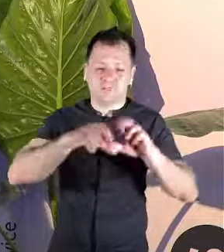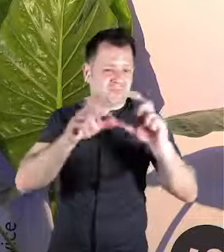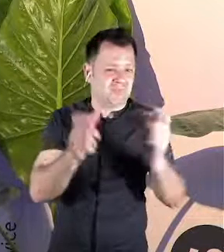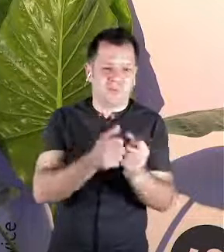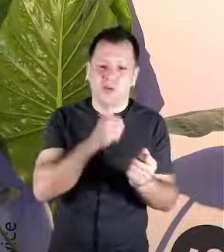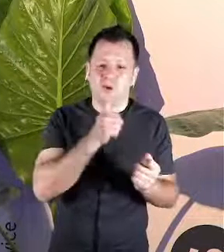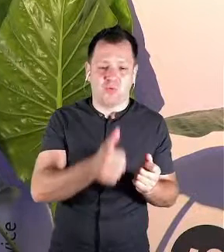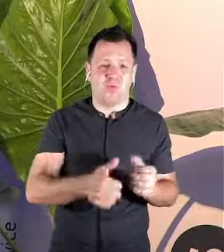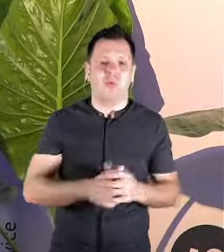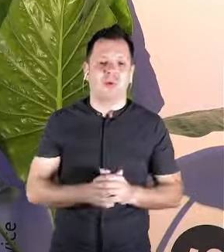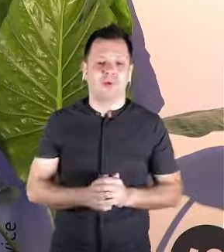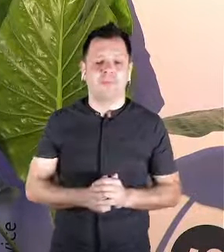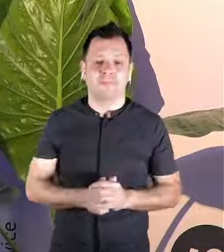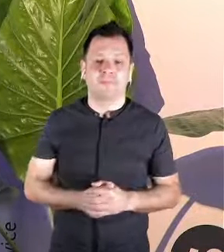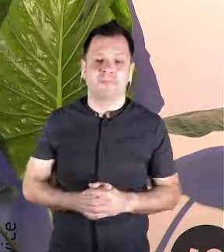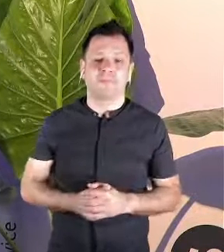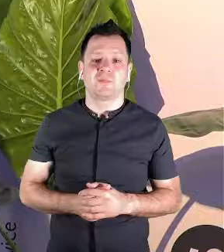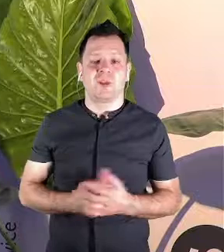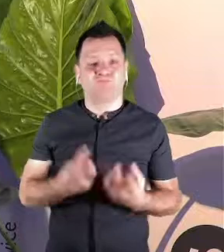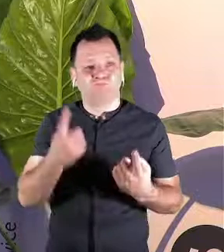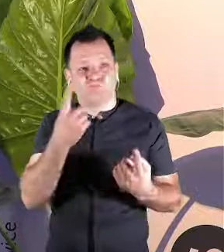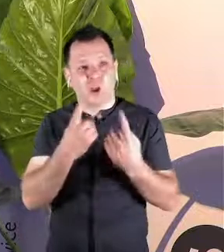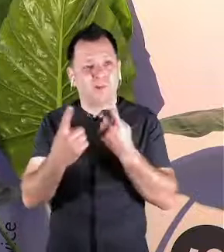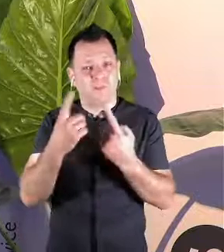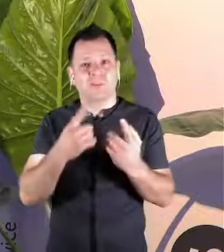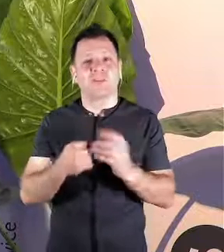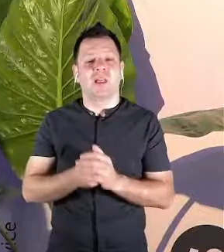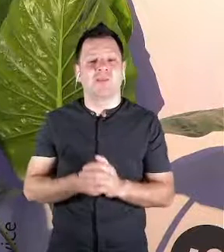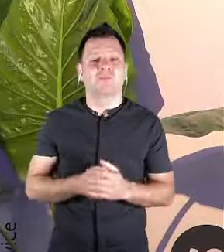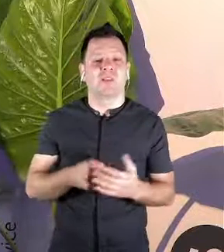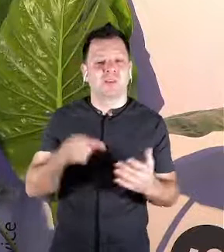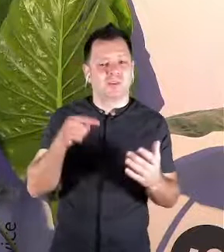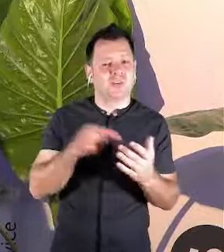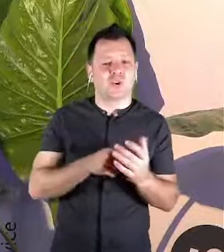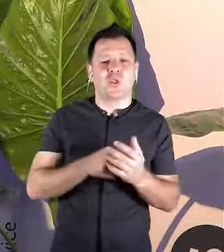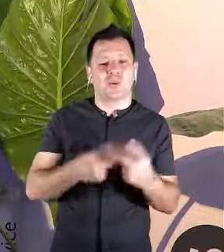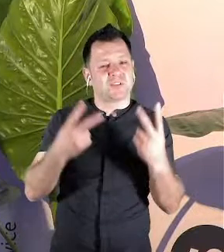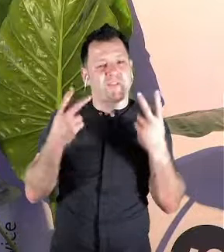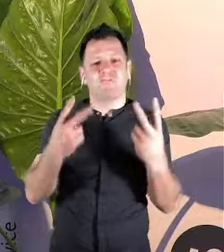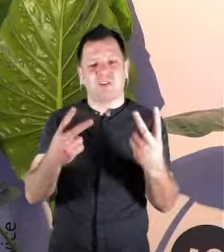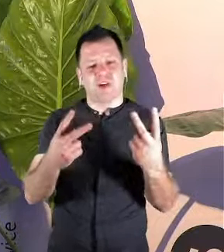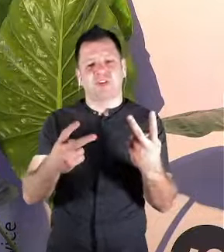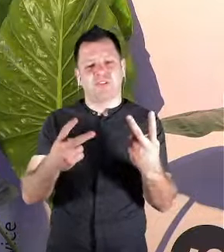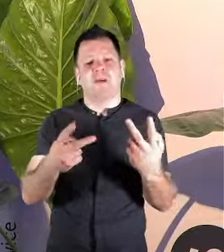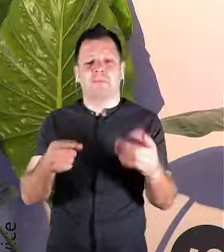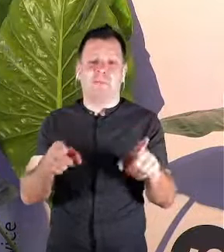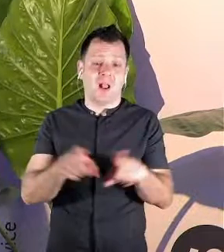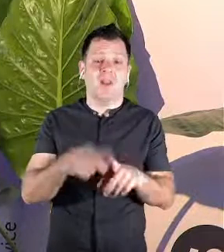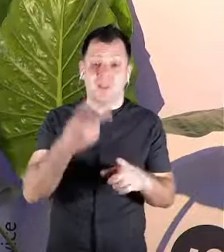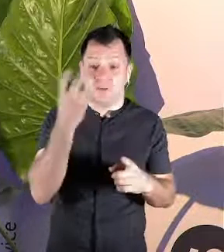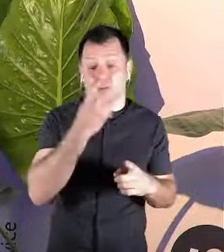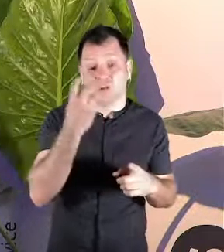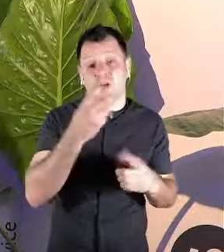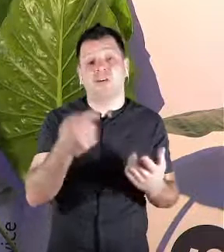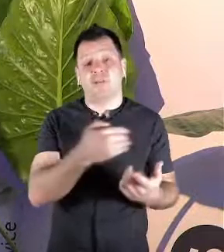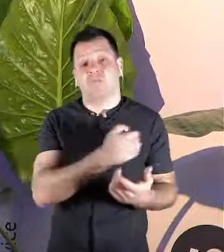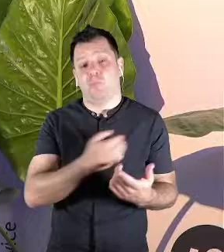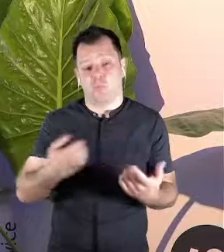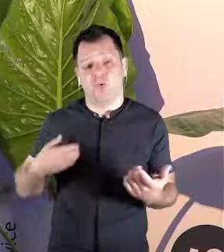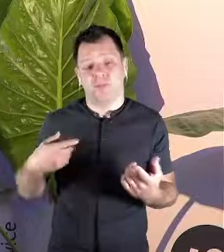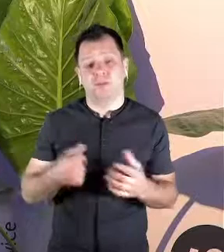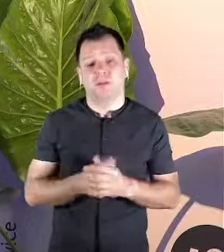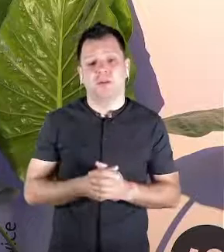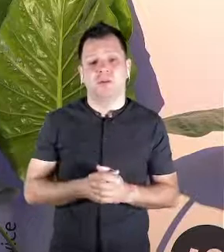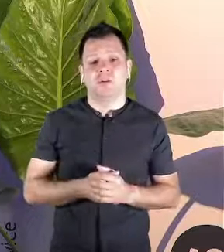a very important for and interesting as well for us Polish people, that we can kind of resonate with what